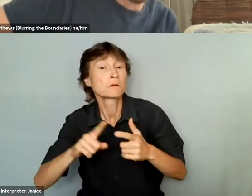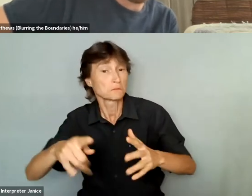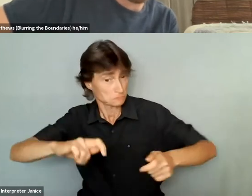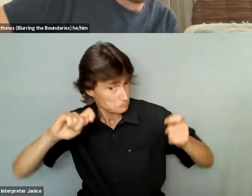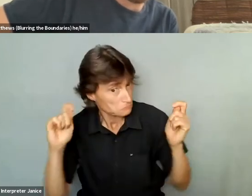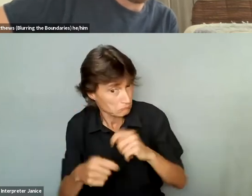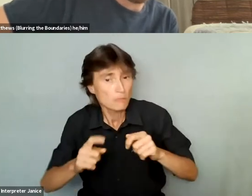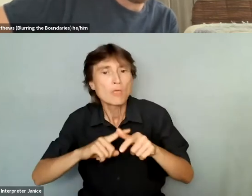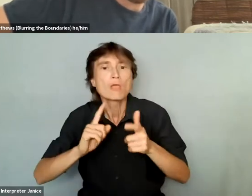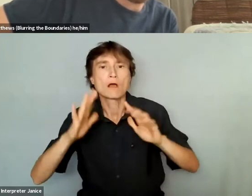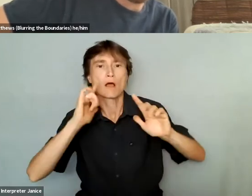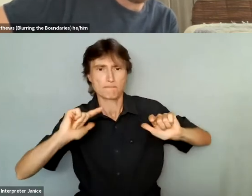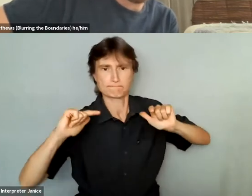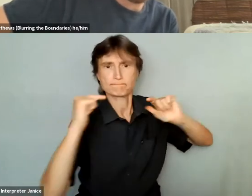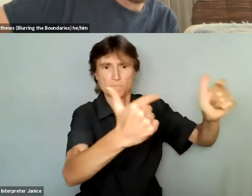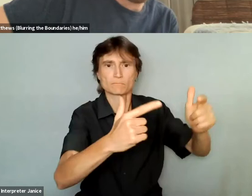to follow along.